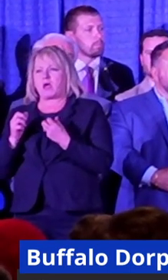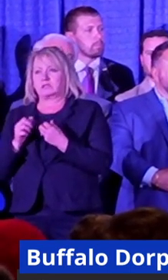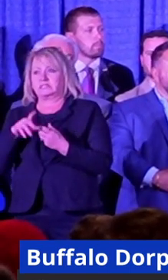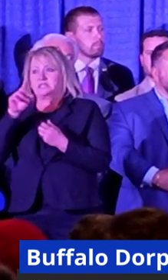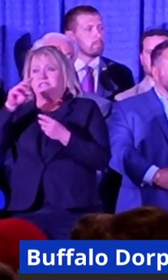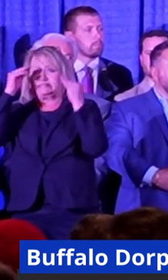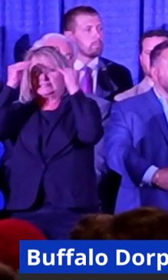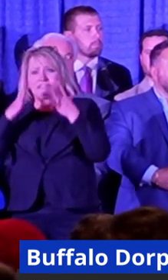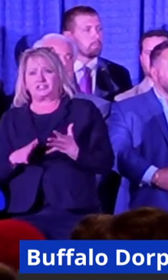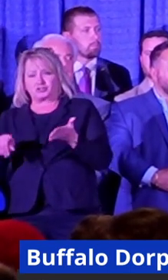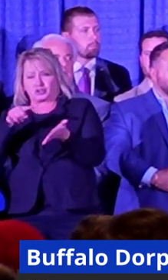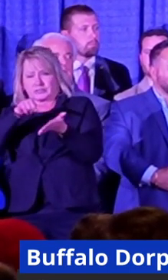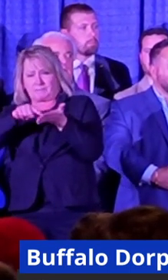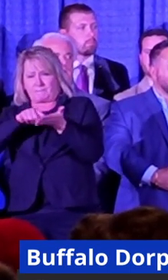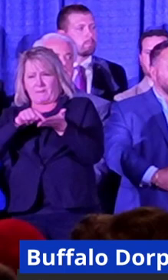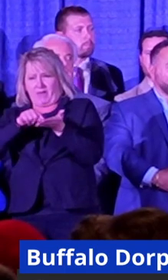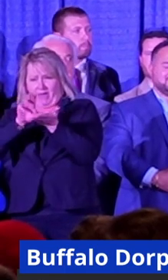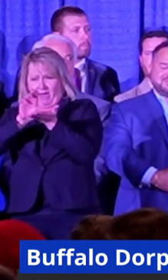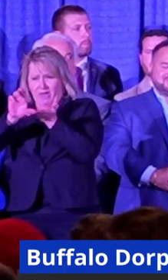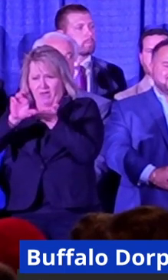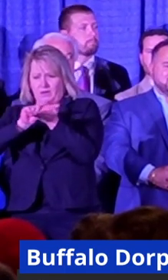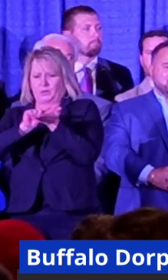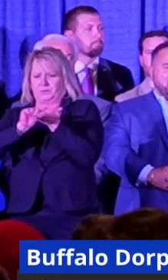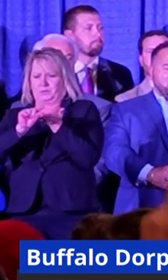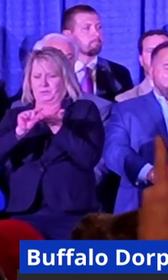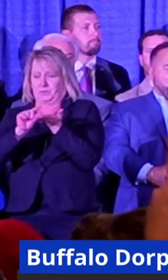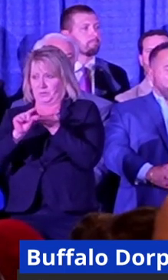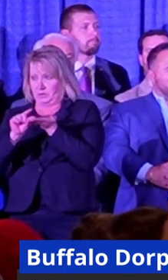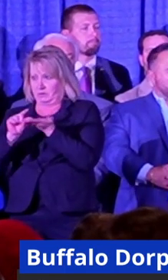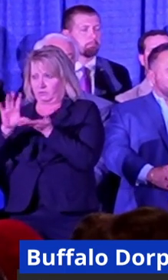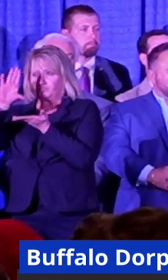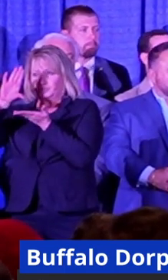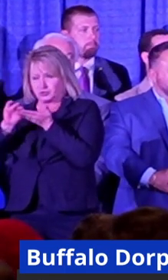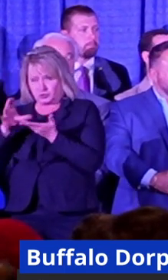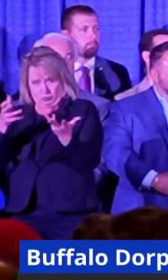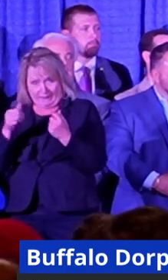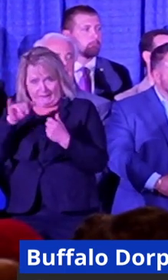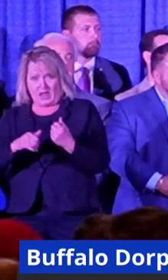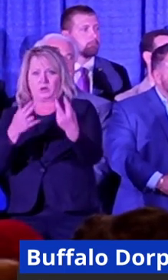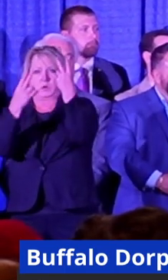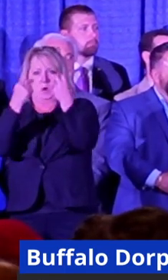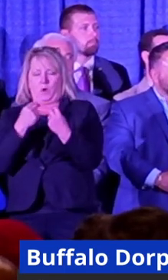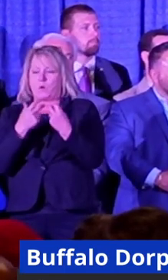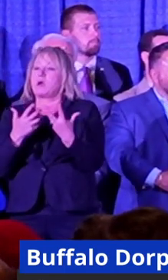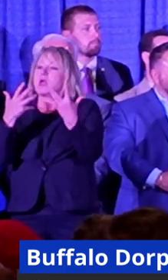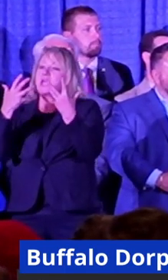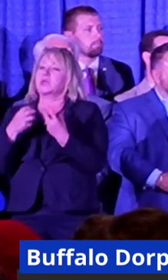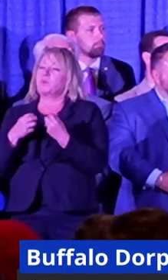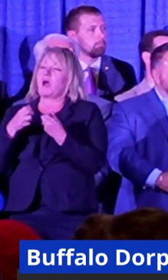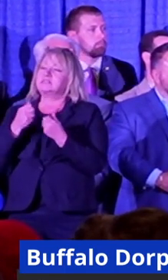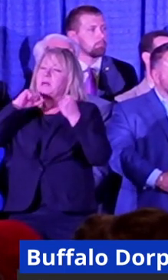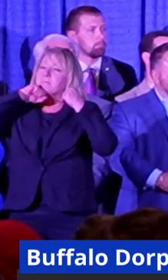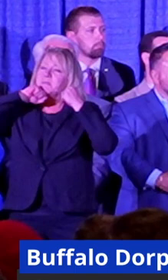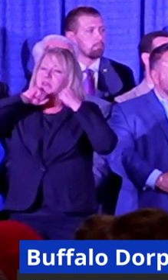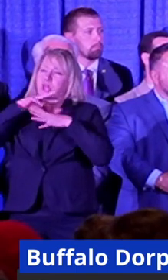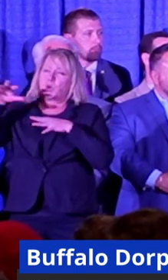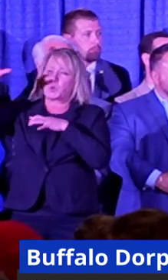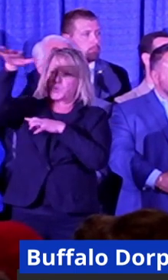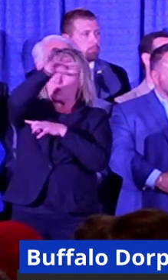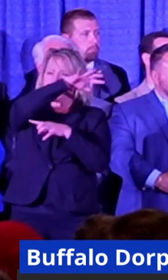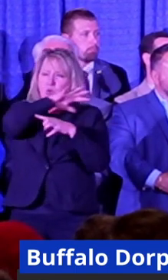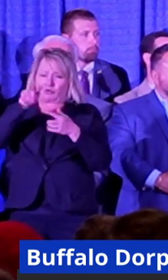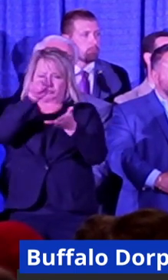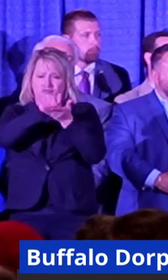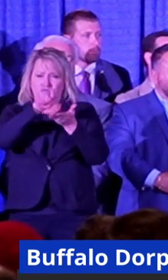teachers' pay. He thinks they're paying too much. Do you want that? He wants the polluters to write our